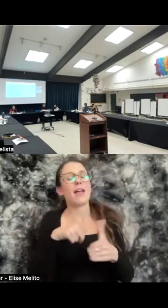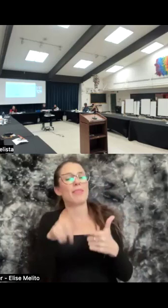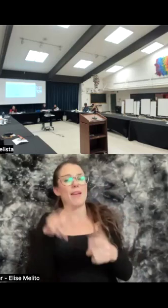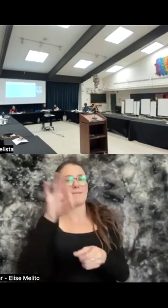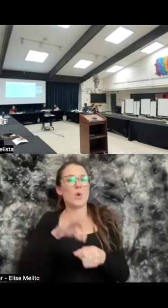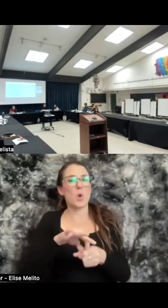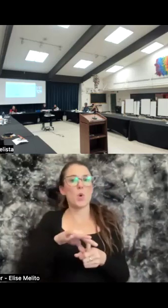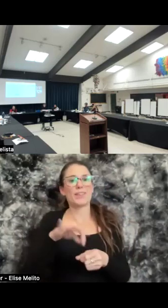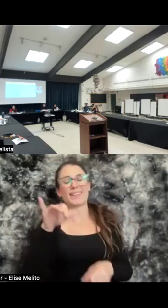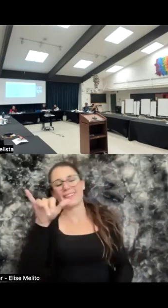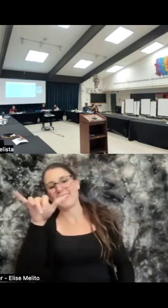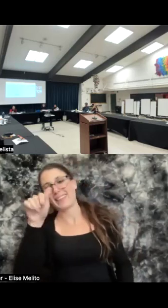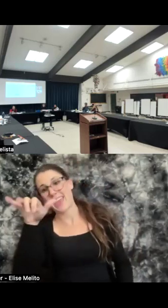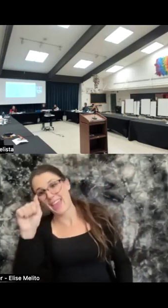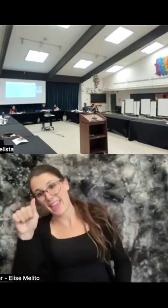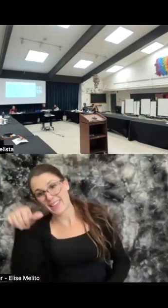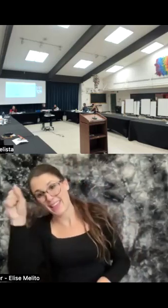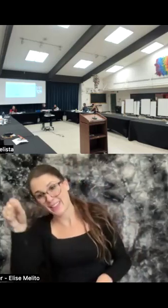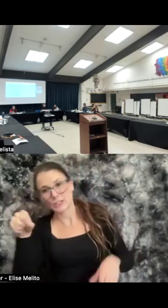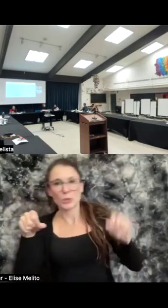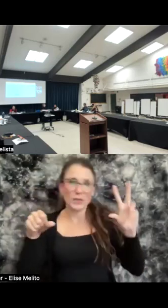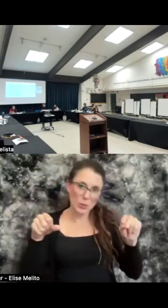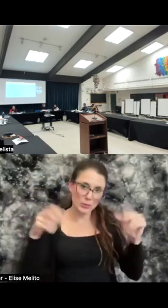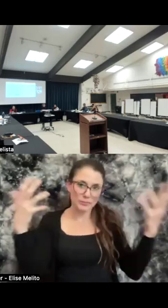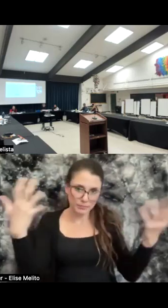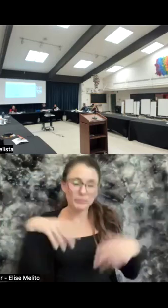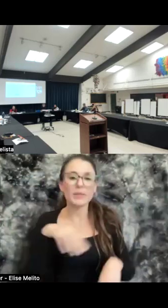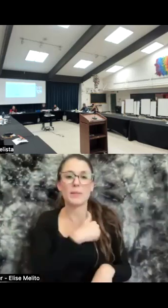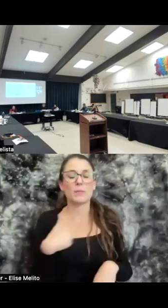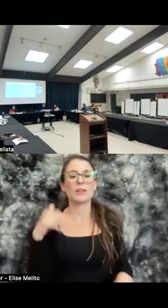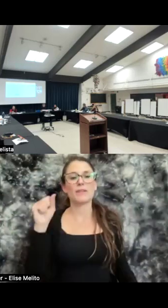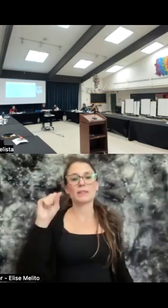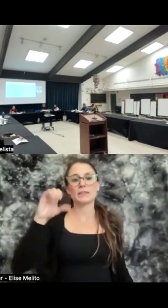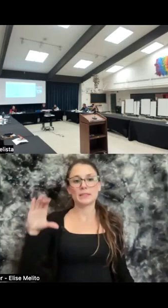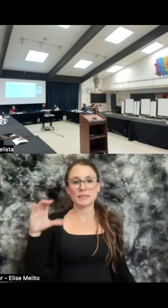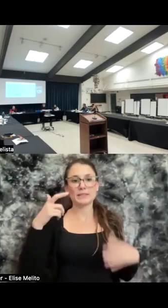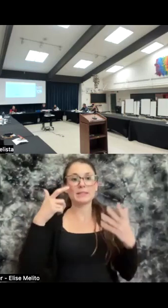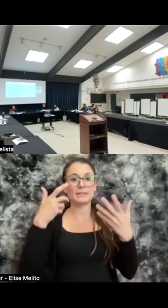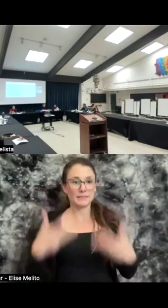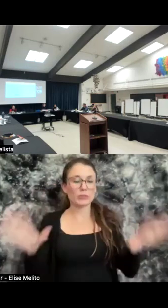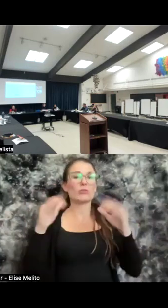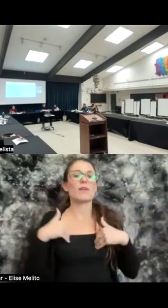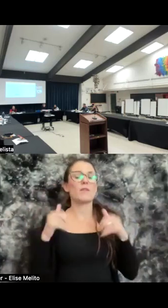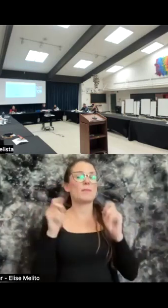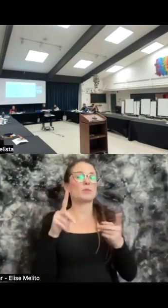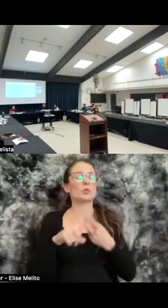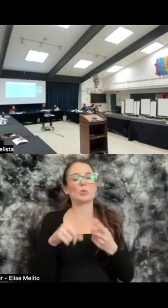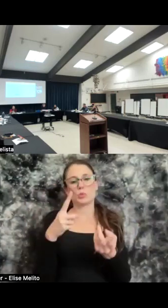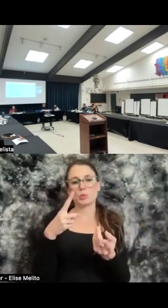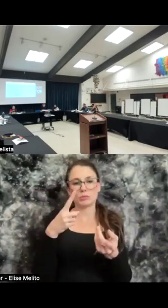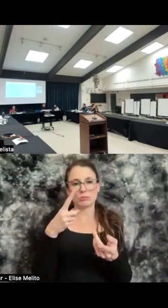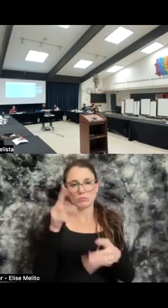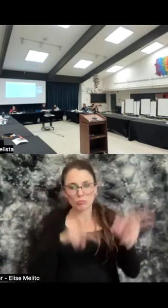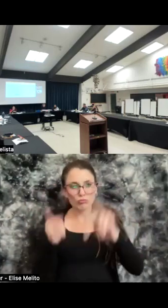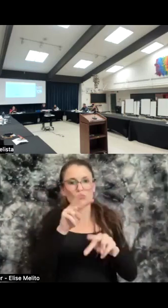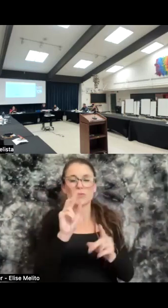the current SSC members. Members of the SSC have had an opportunity to review the minutes. We send those